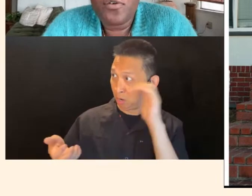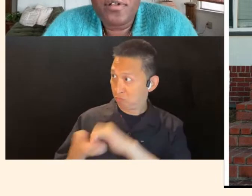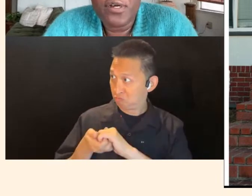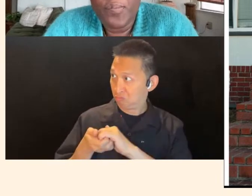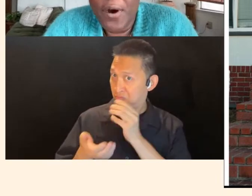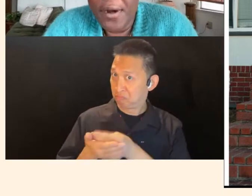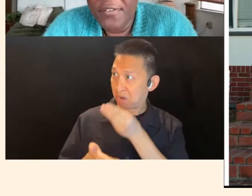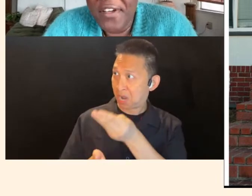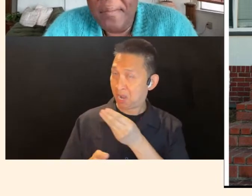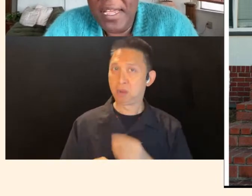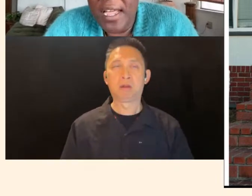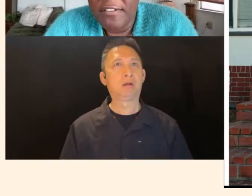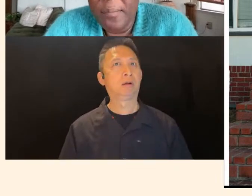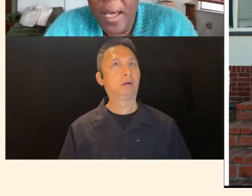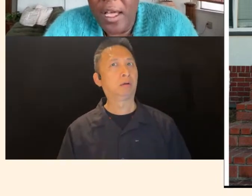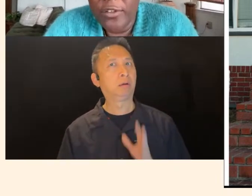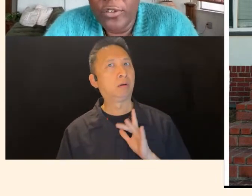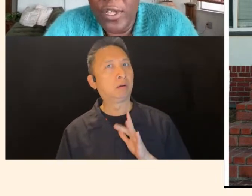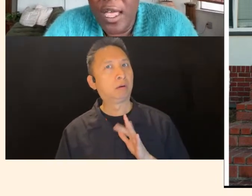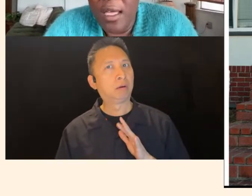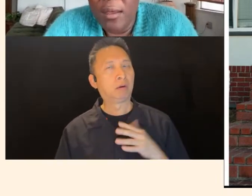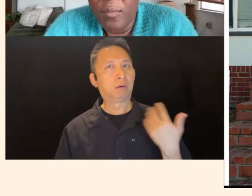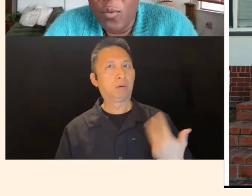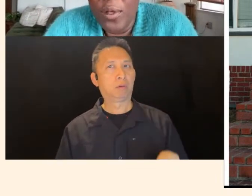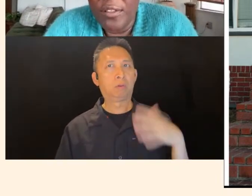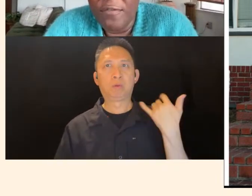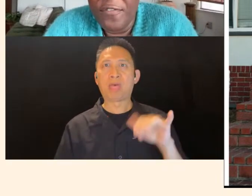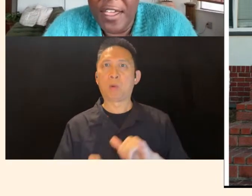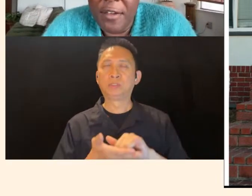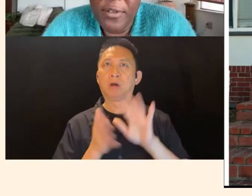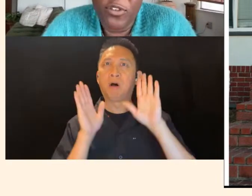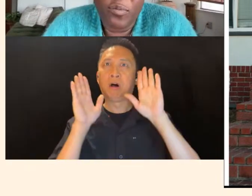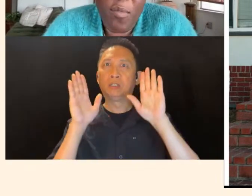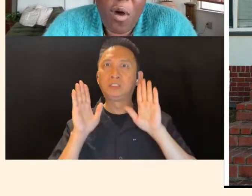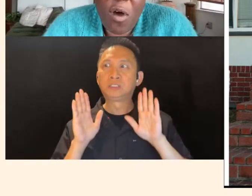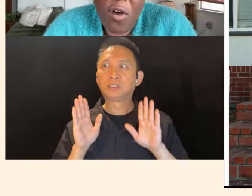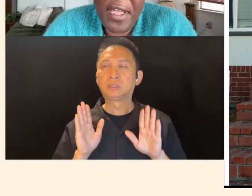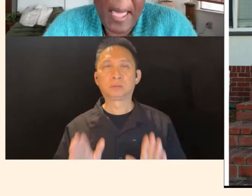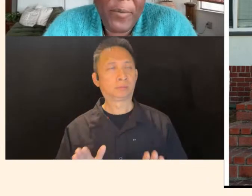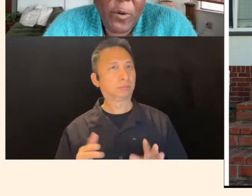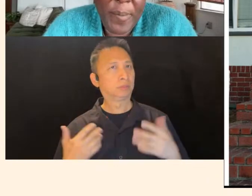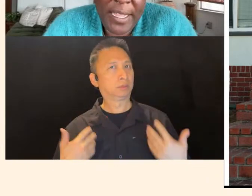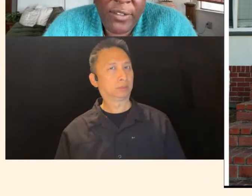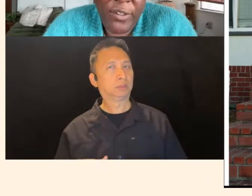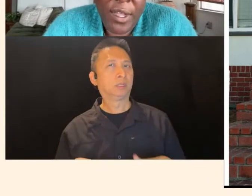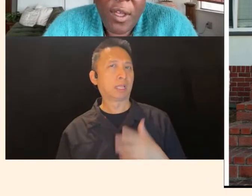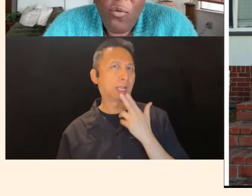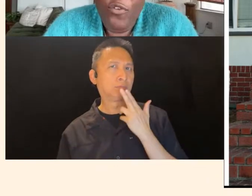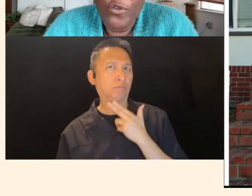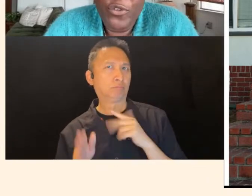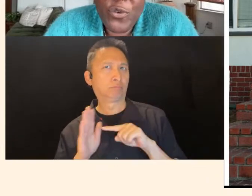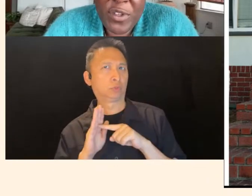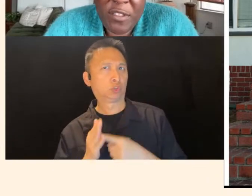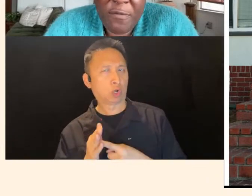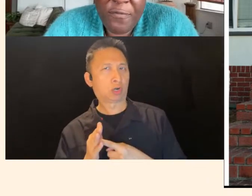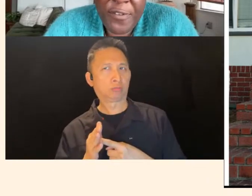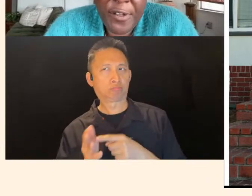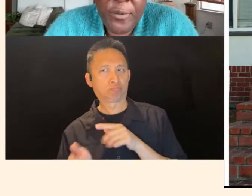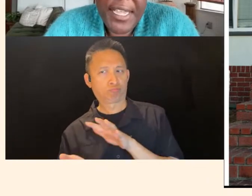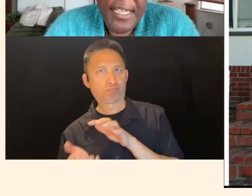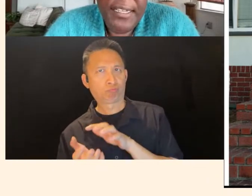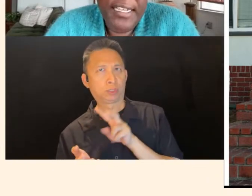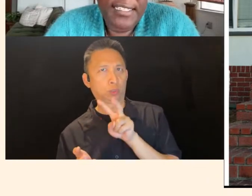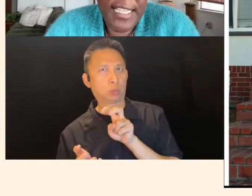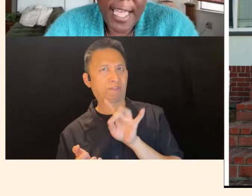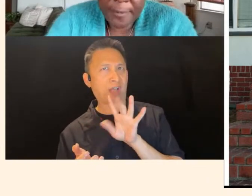that's a critical part of coming out of the box with a very small capital base, folks new to the